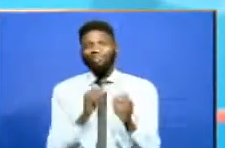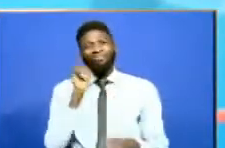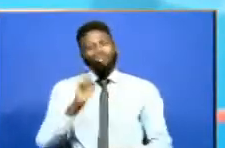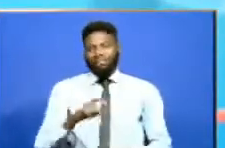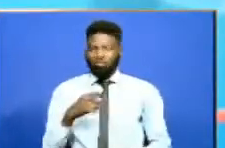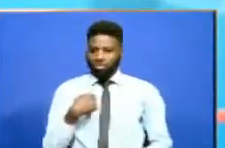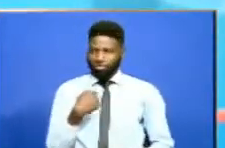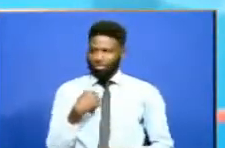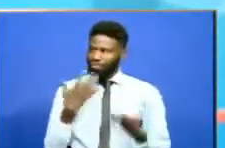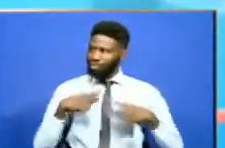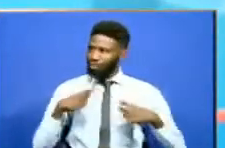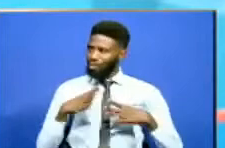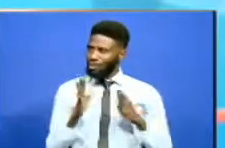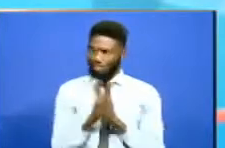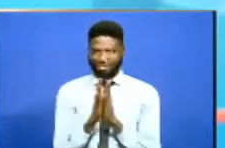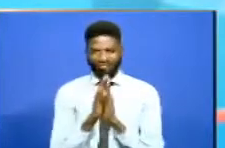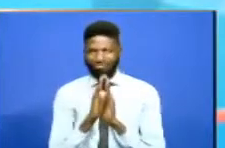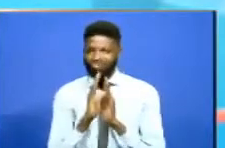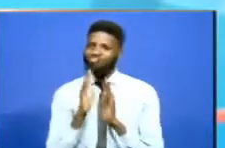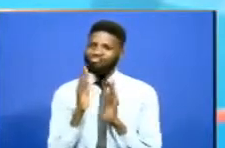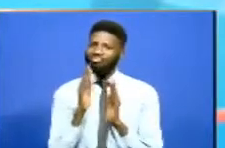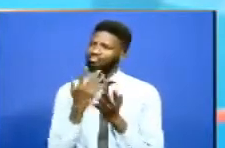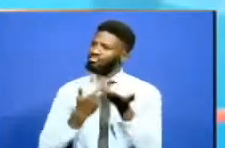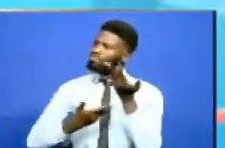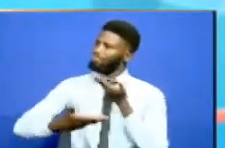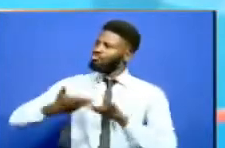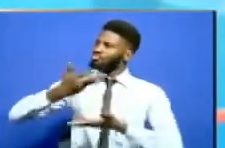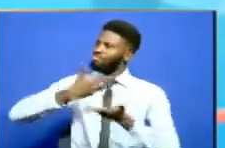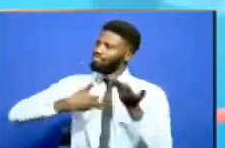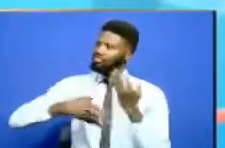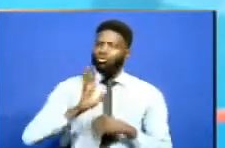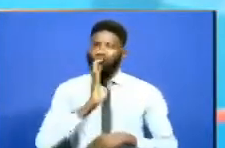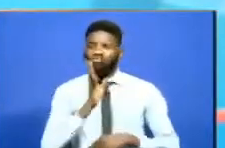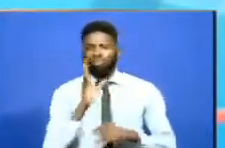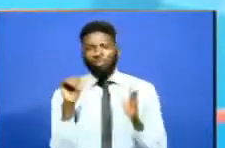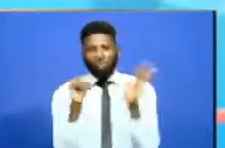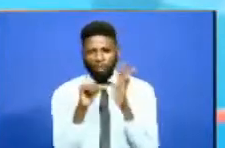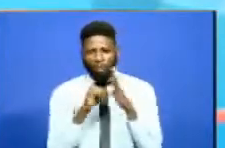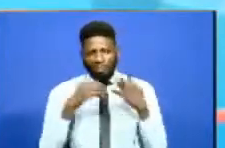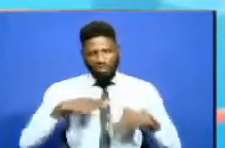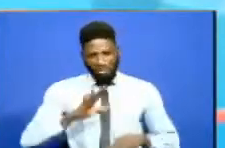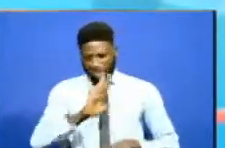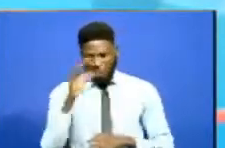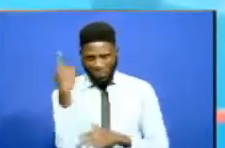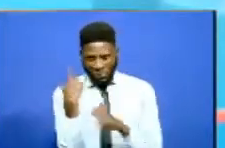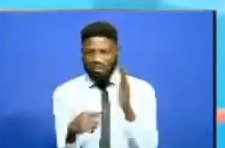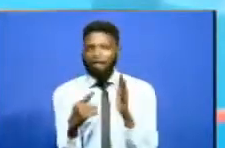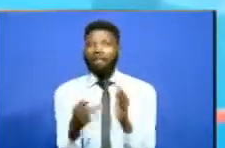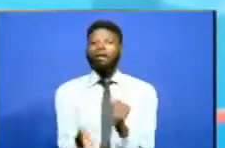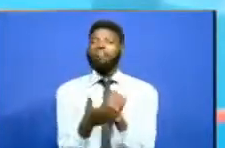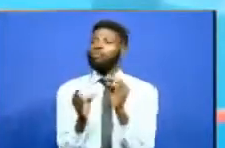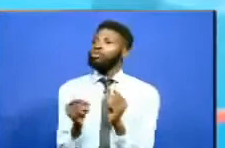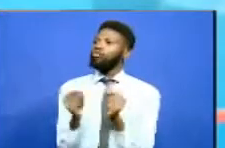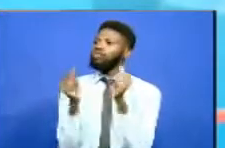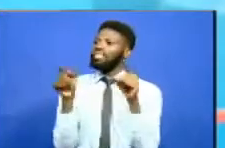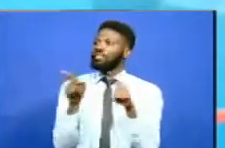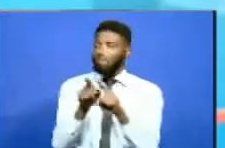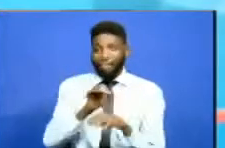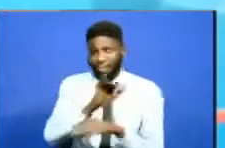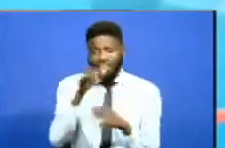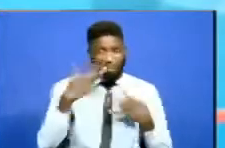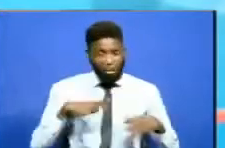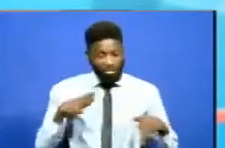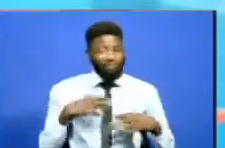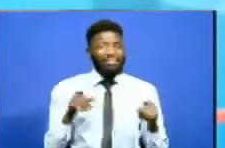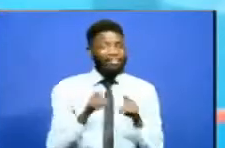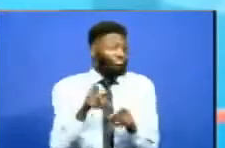humbly to people and address the issues that are affecting the people and talk to the people to listen and buy the